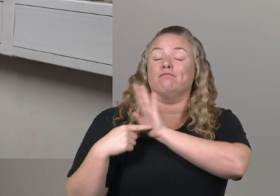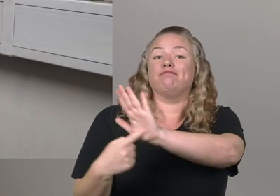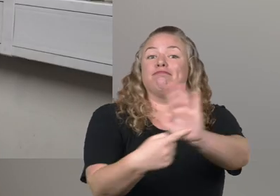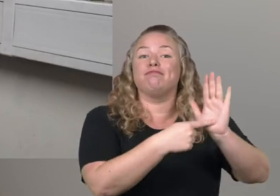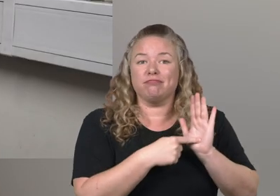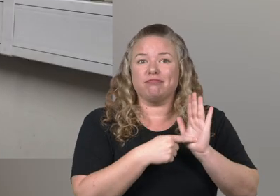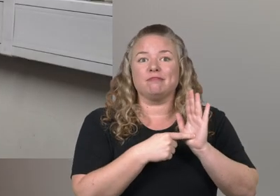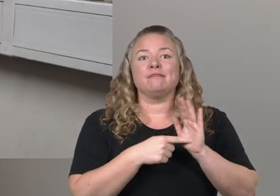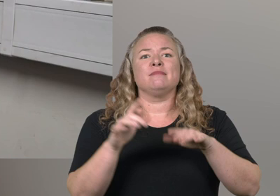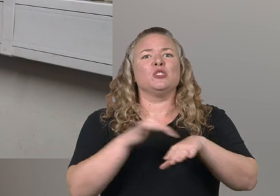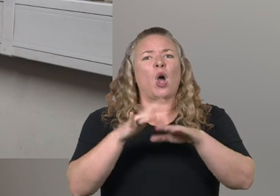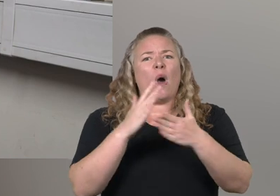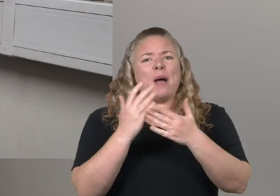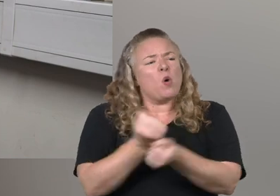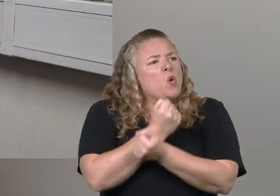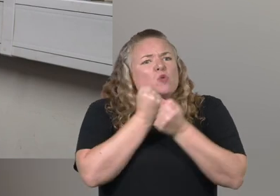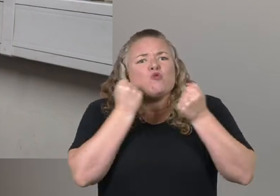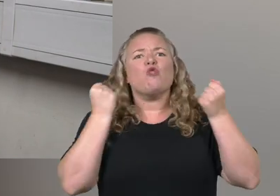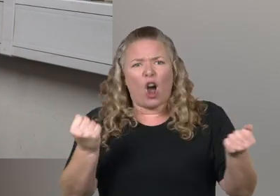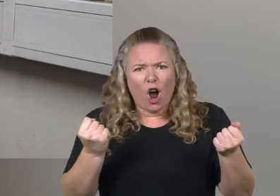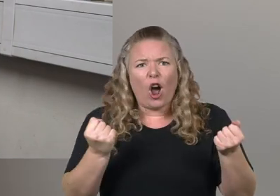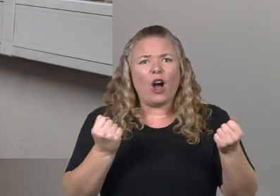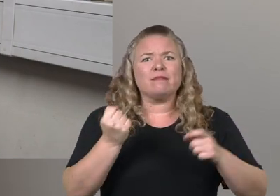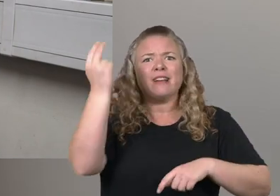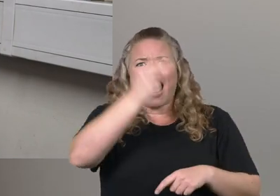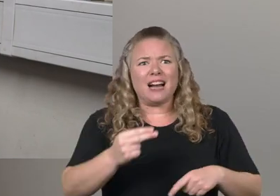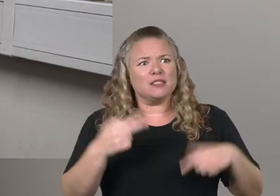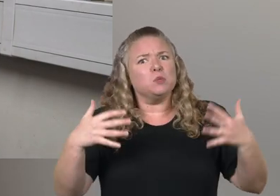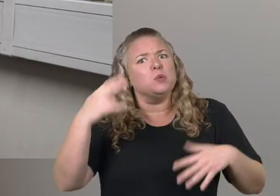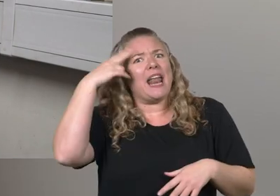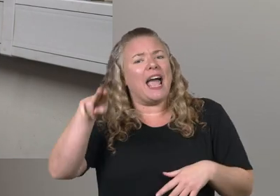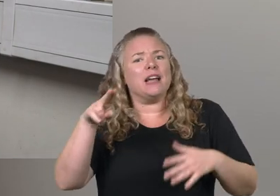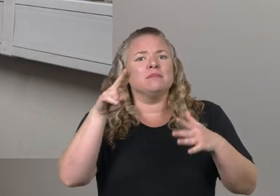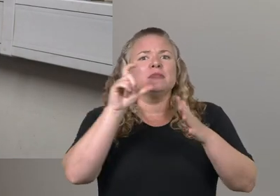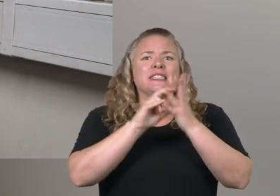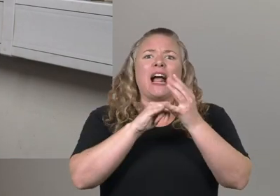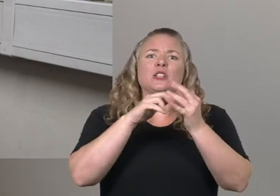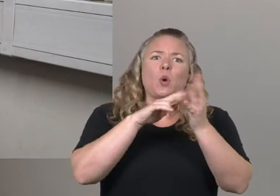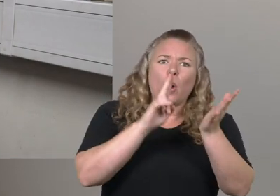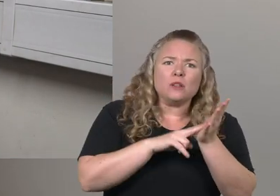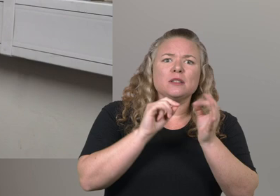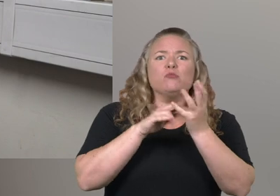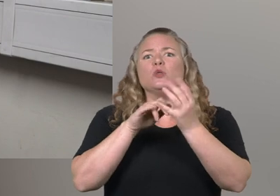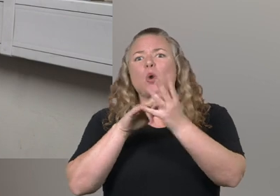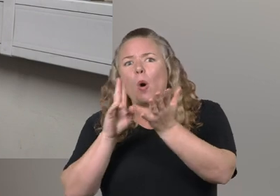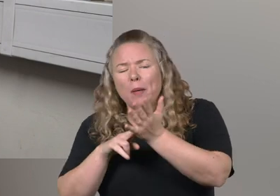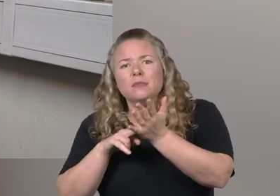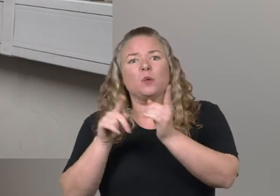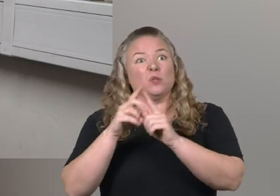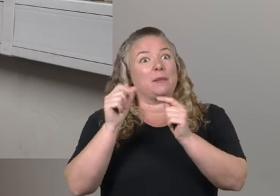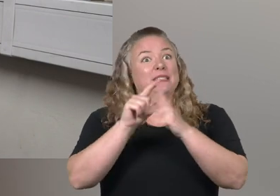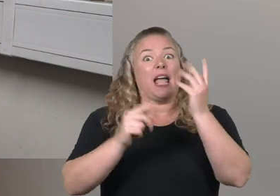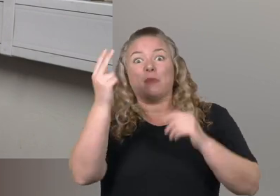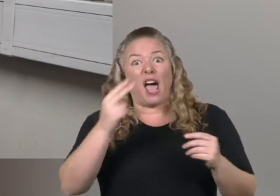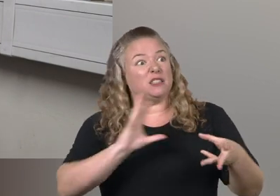to bring this show to Europe, to Liverpool. And it was a very strong show. It had some sort of main big artists